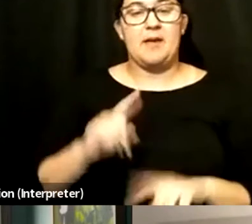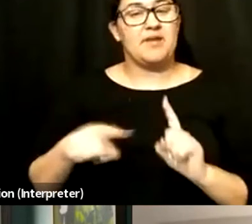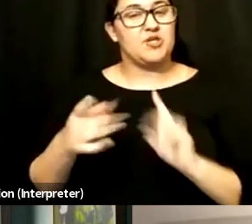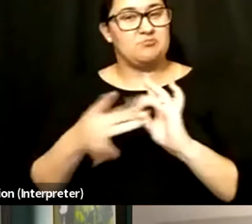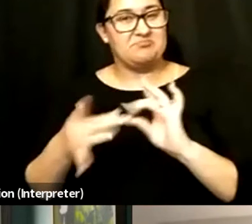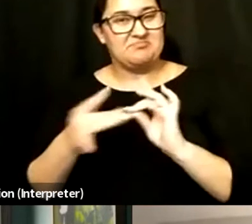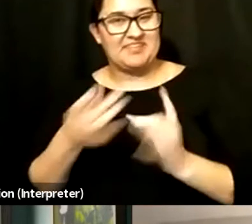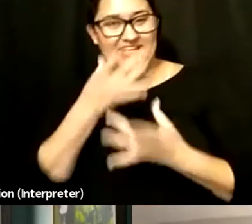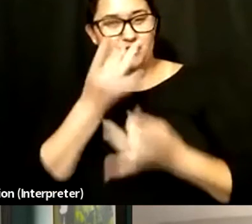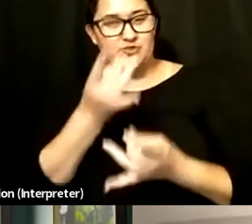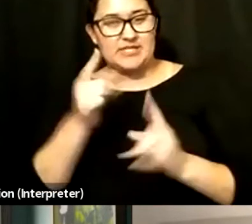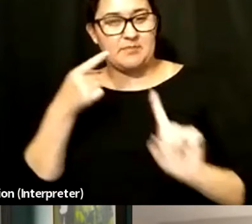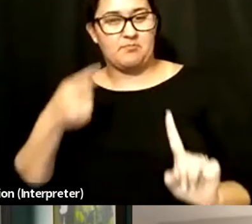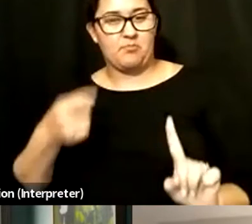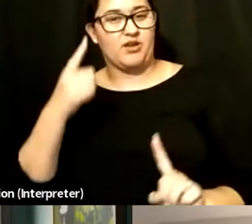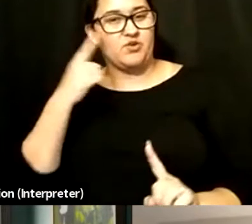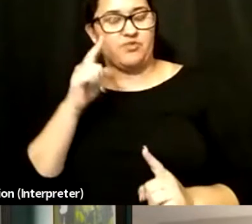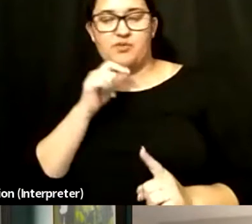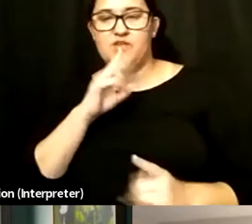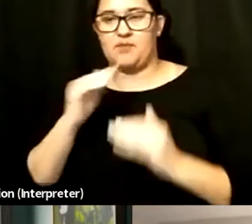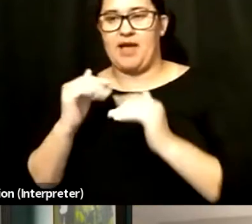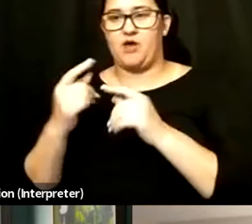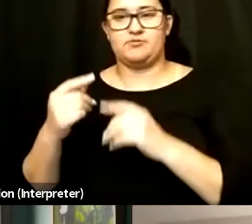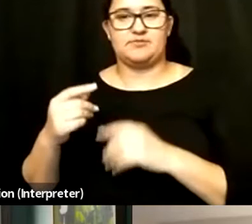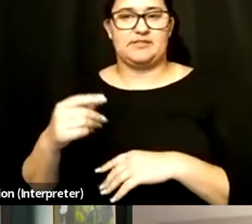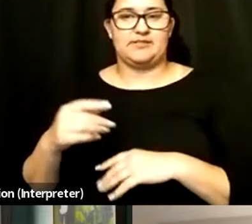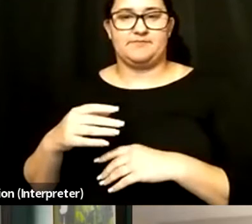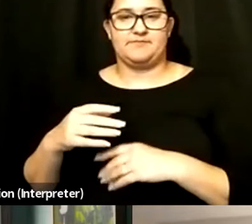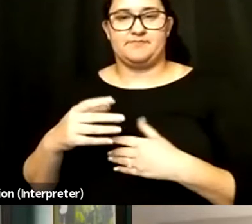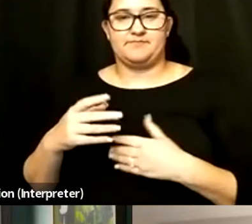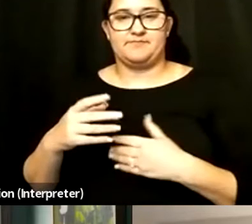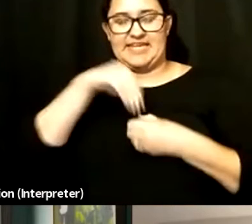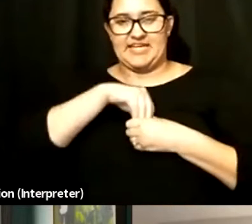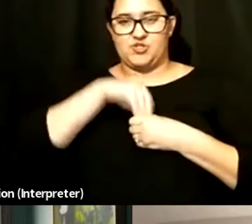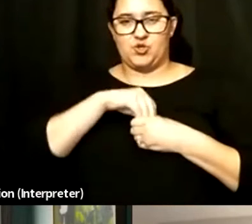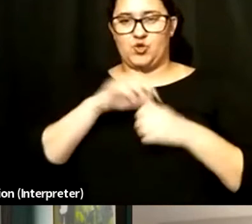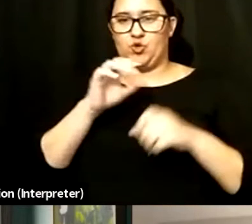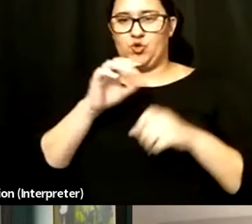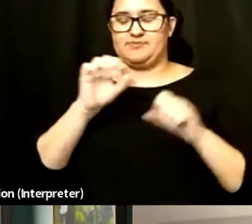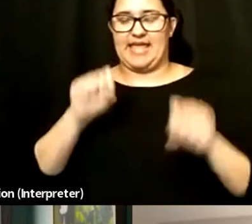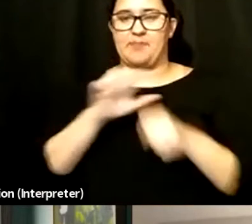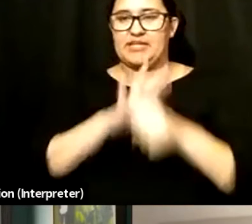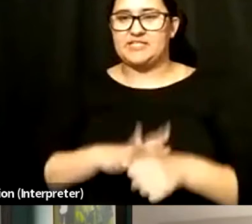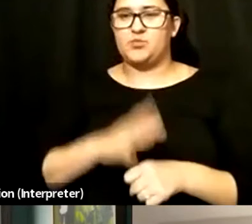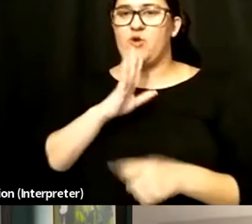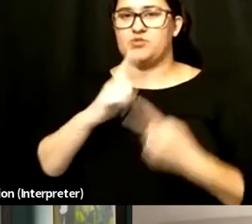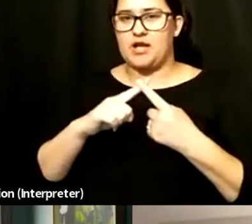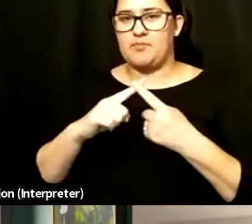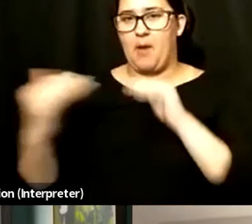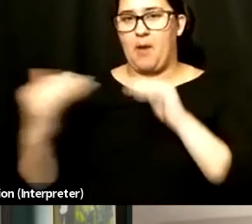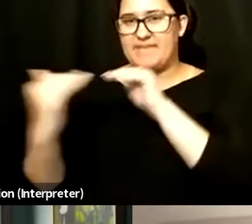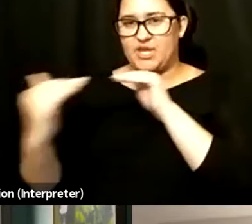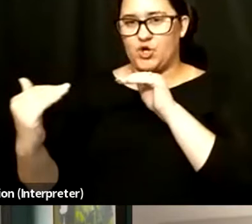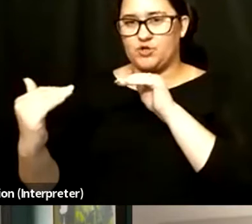I think we don't talk about lateral ableism as a result of internalized ableism enough, because like this comparison